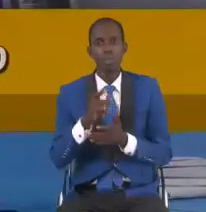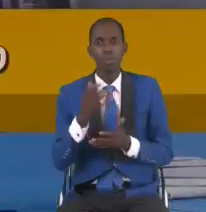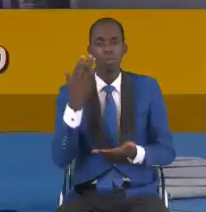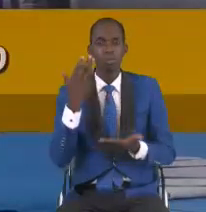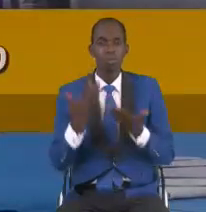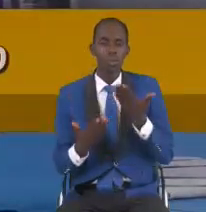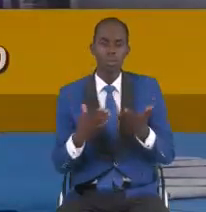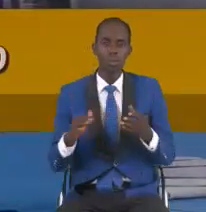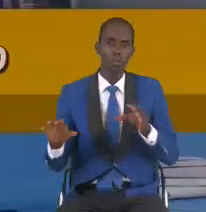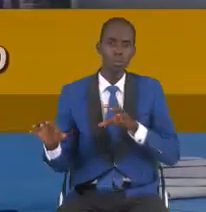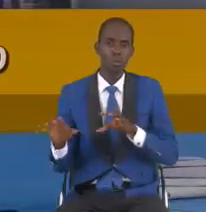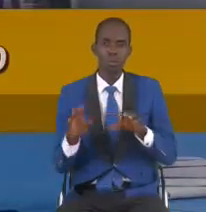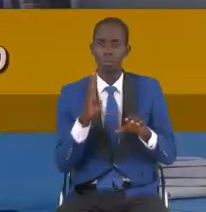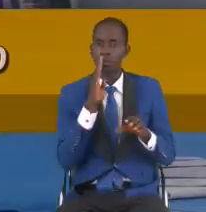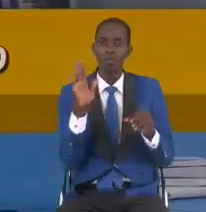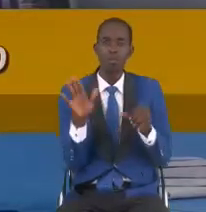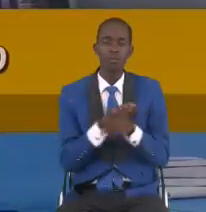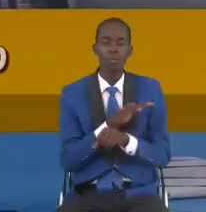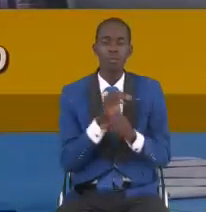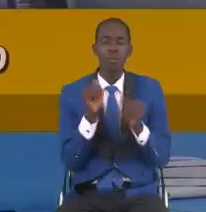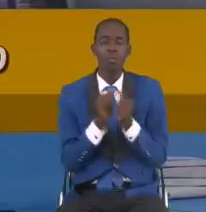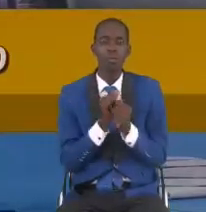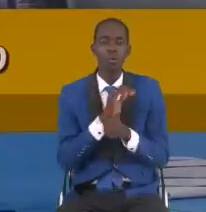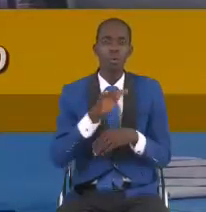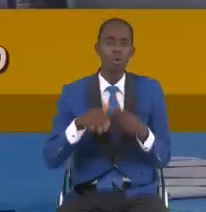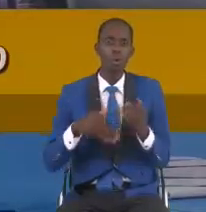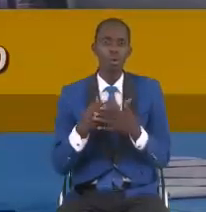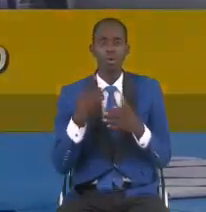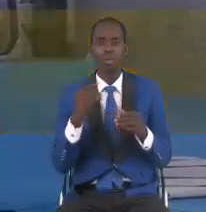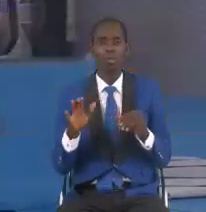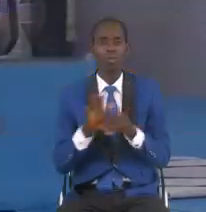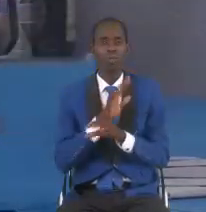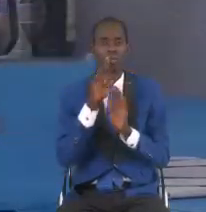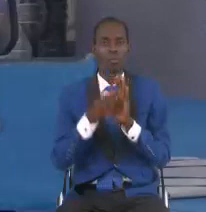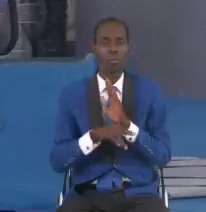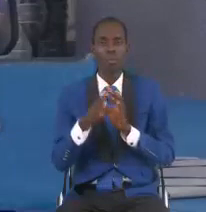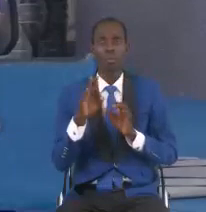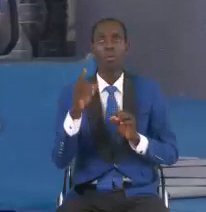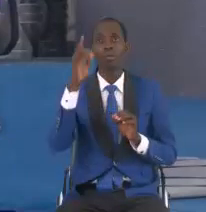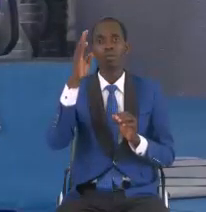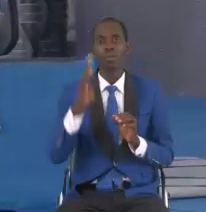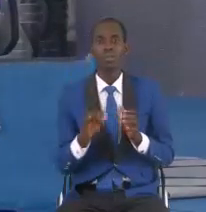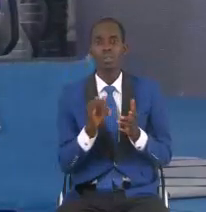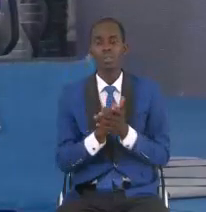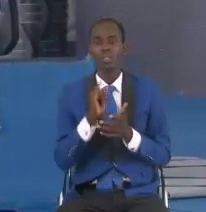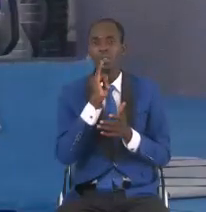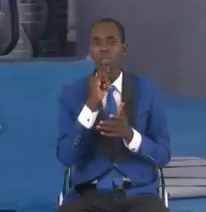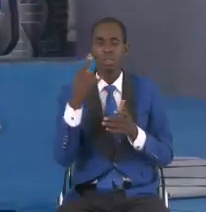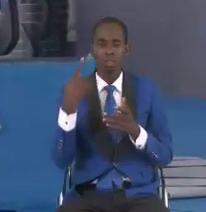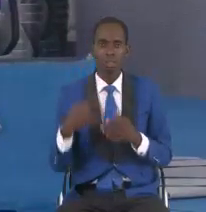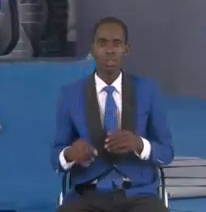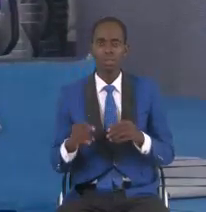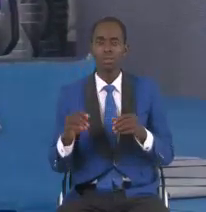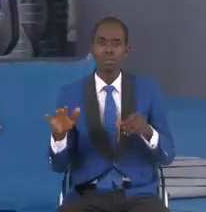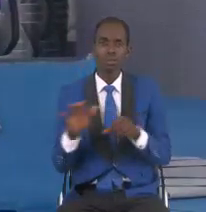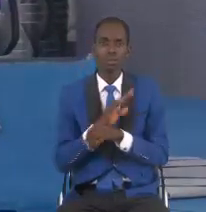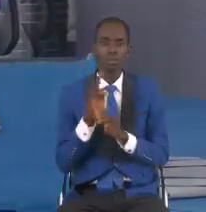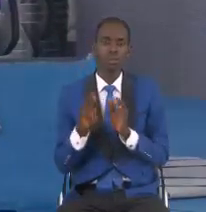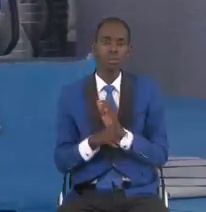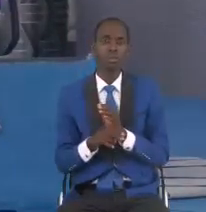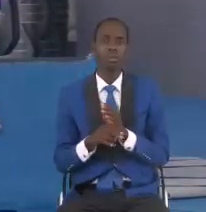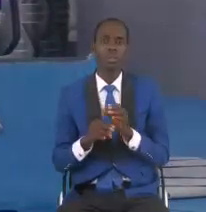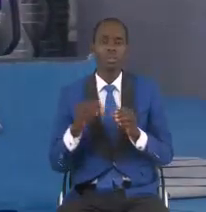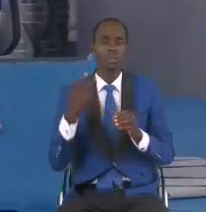filled with all the fullness of God, that the plenitude. And then he tells us in verse 20,